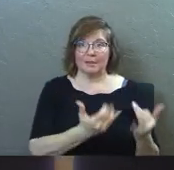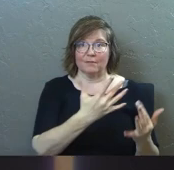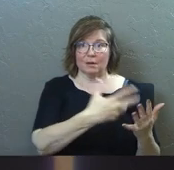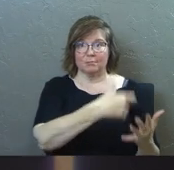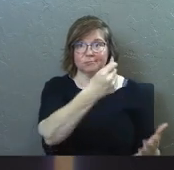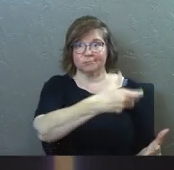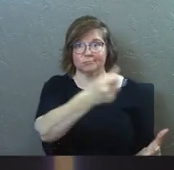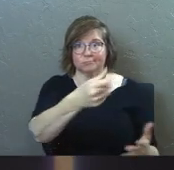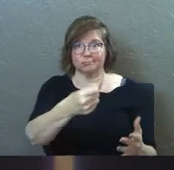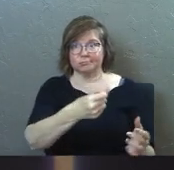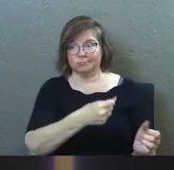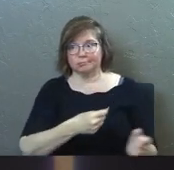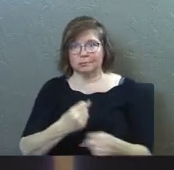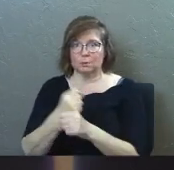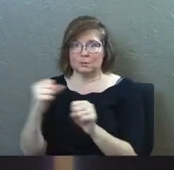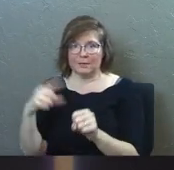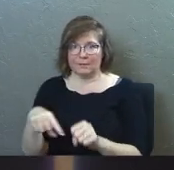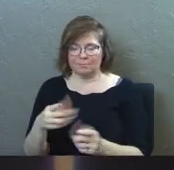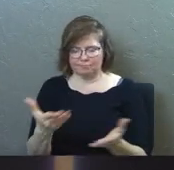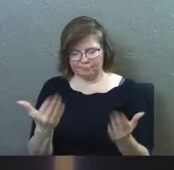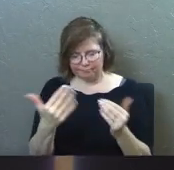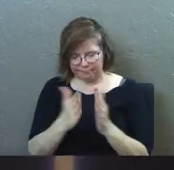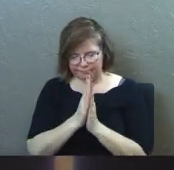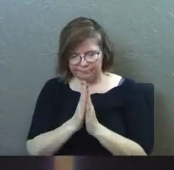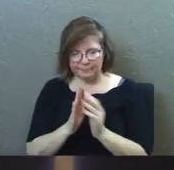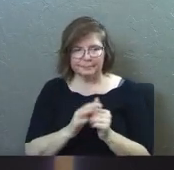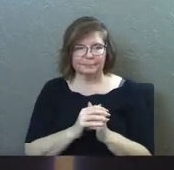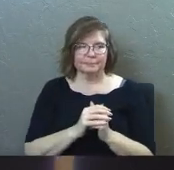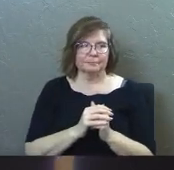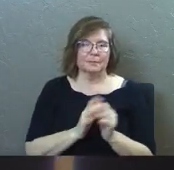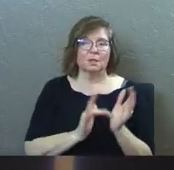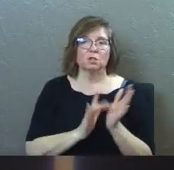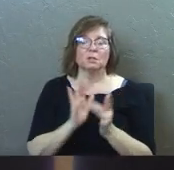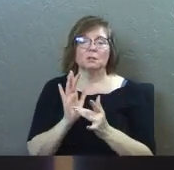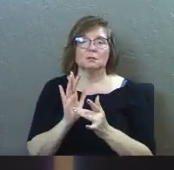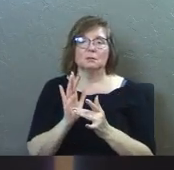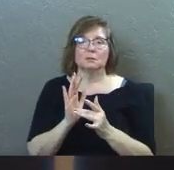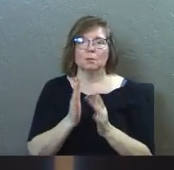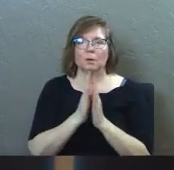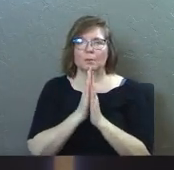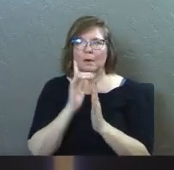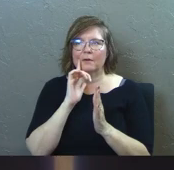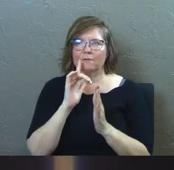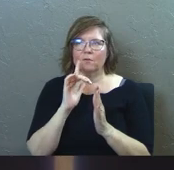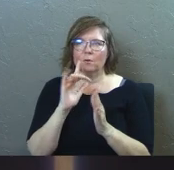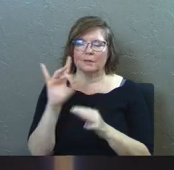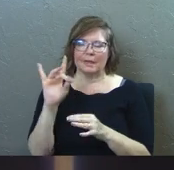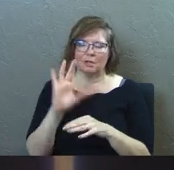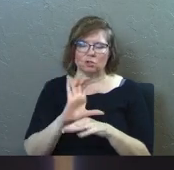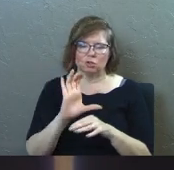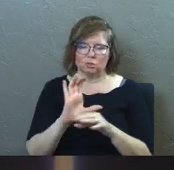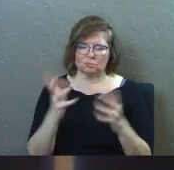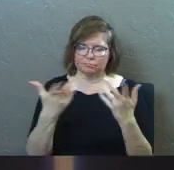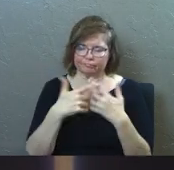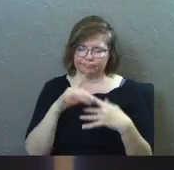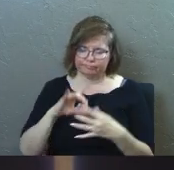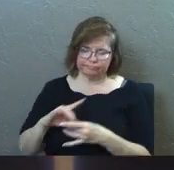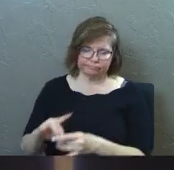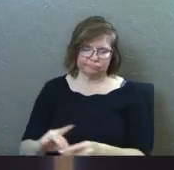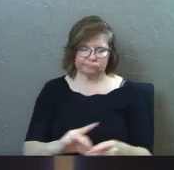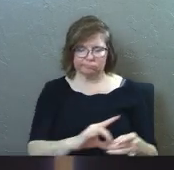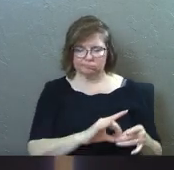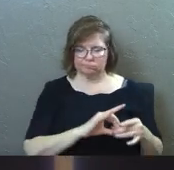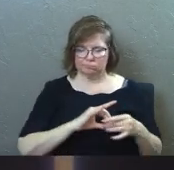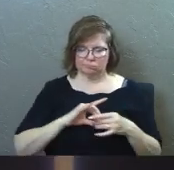Would you join me in this prayer? Let's pray. Jesus, we pray for 8 churches, God, that are unifying this